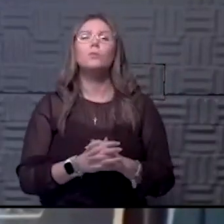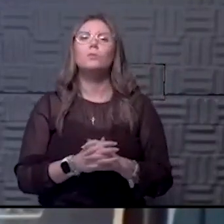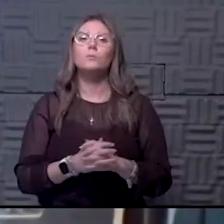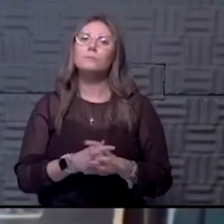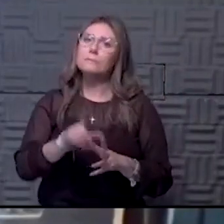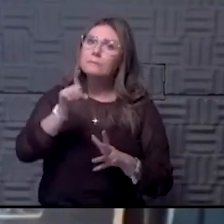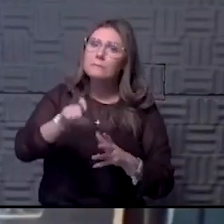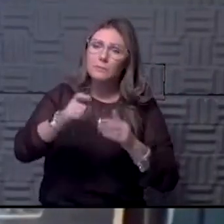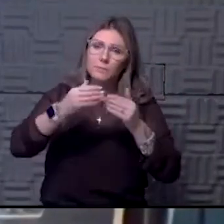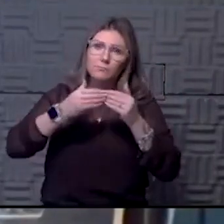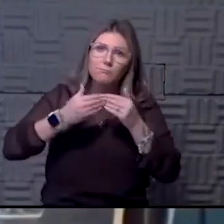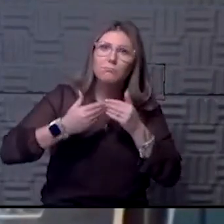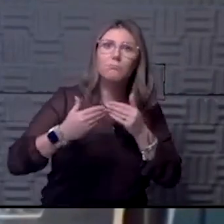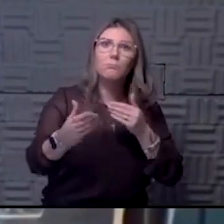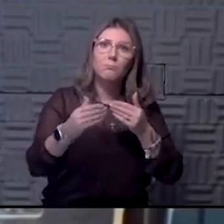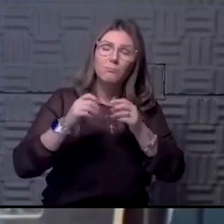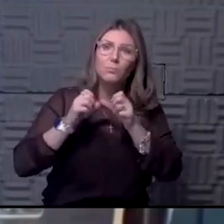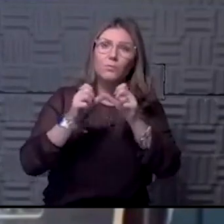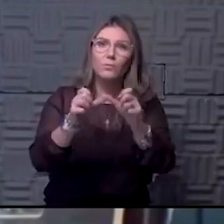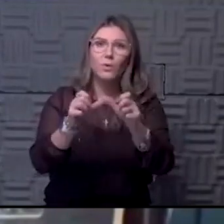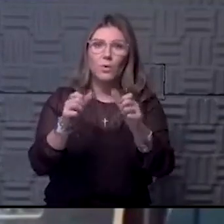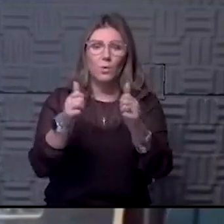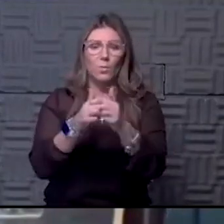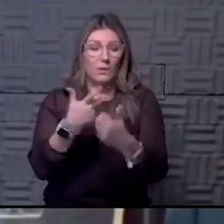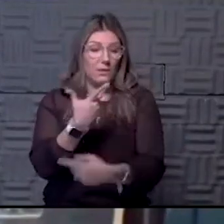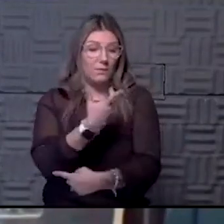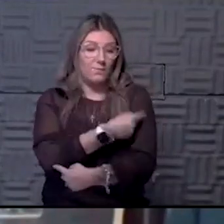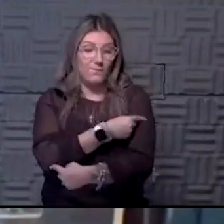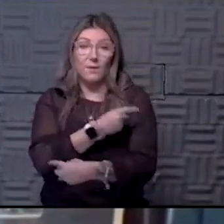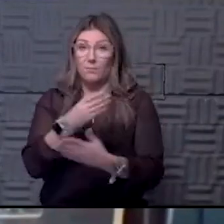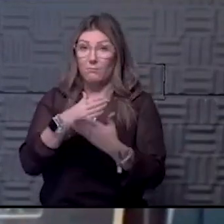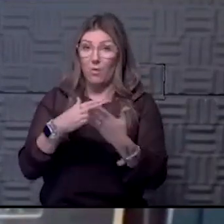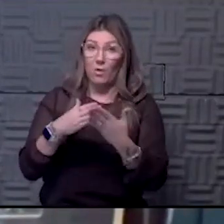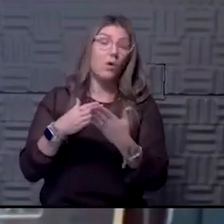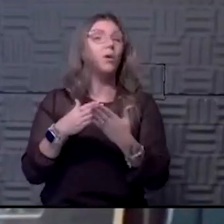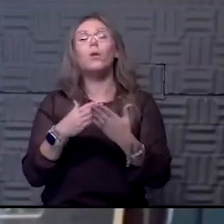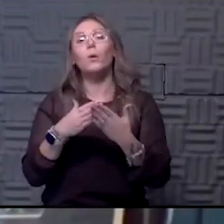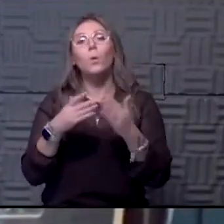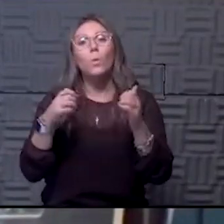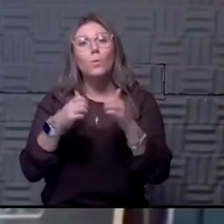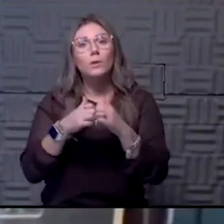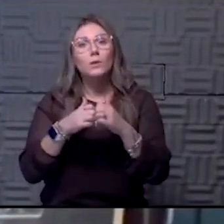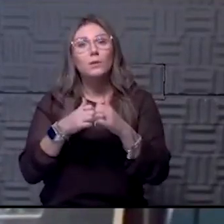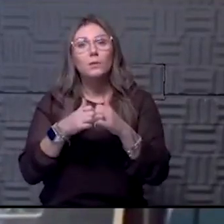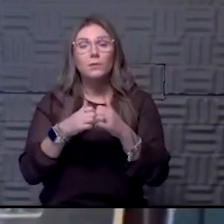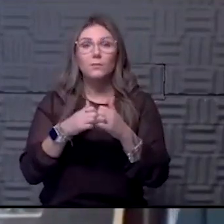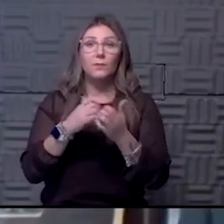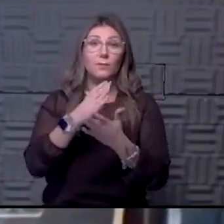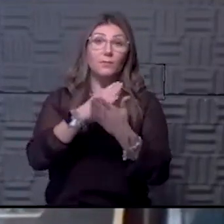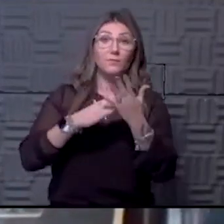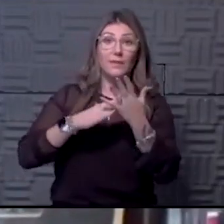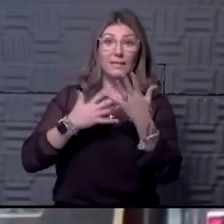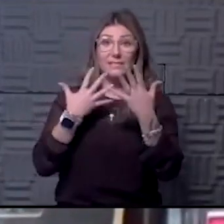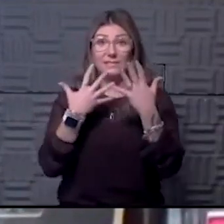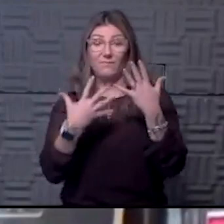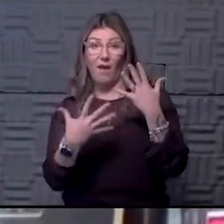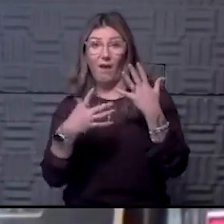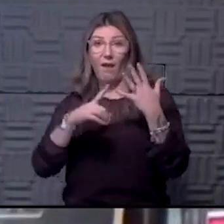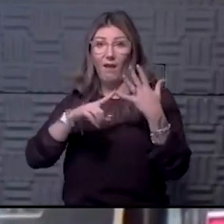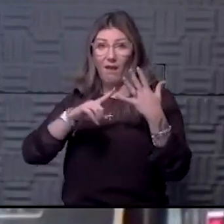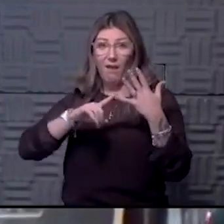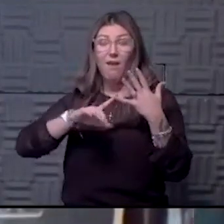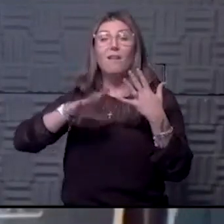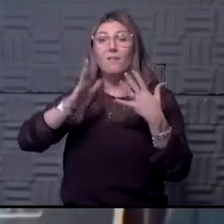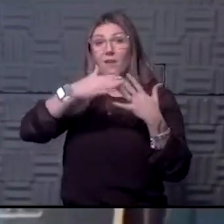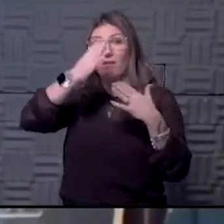forward with the vaccine portion of the phase 5 consequence, the